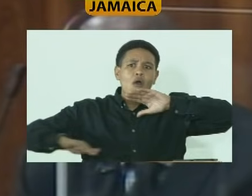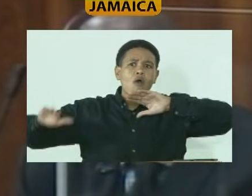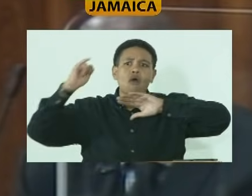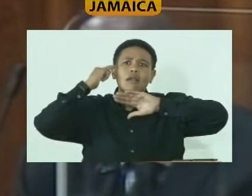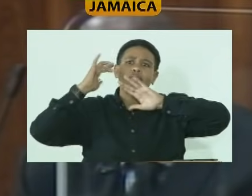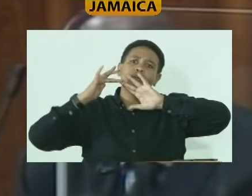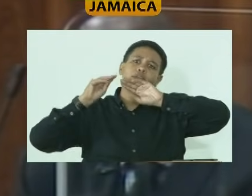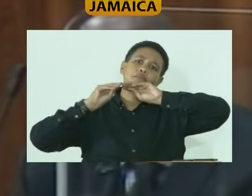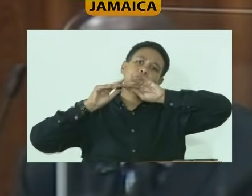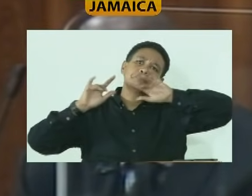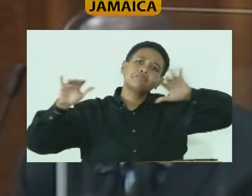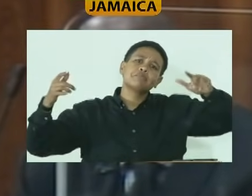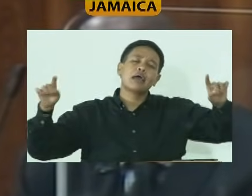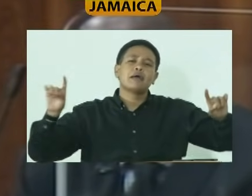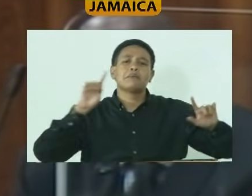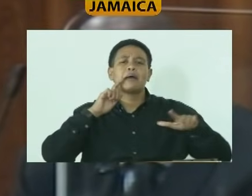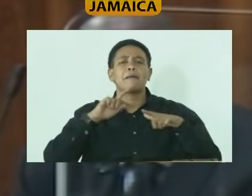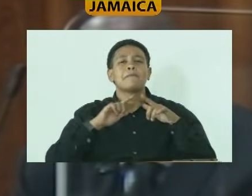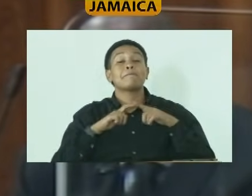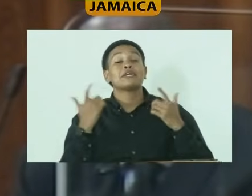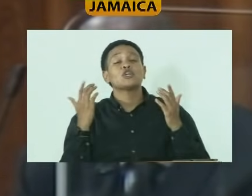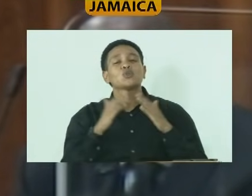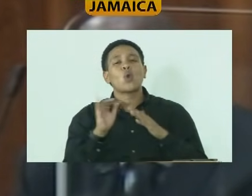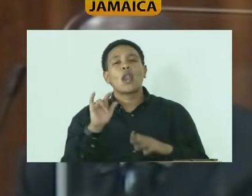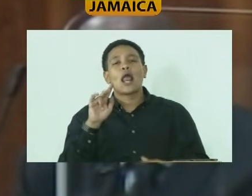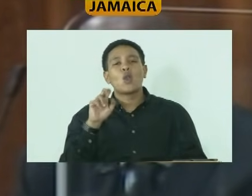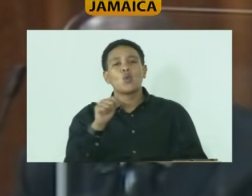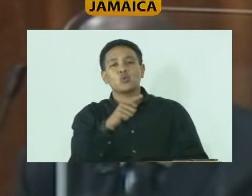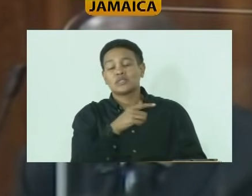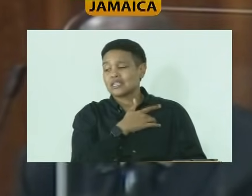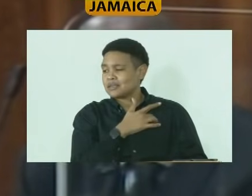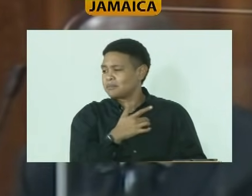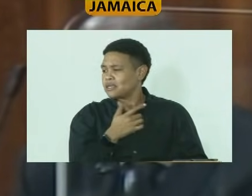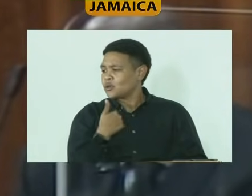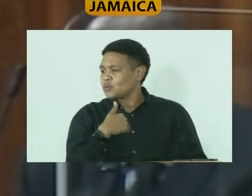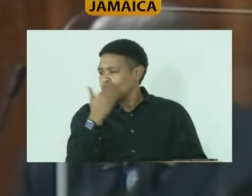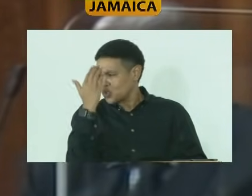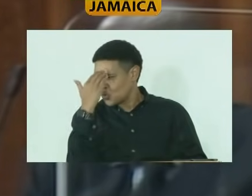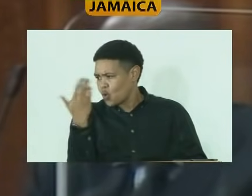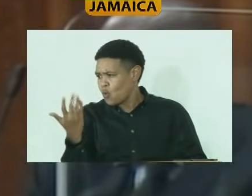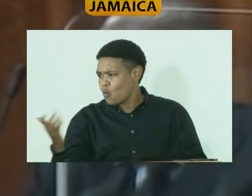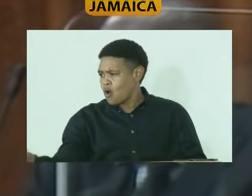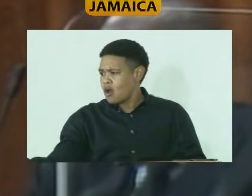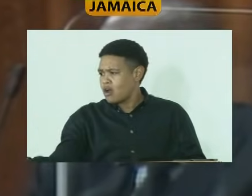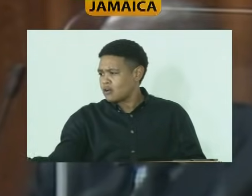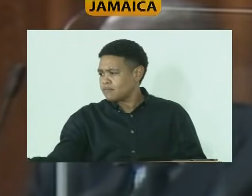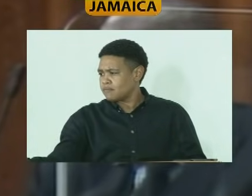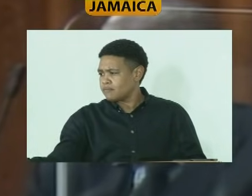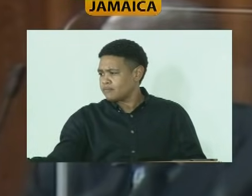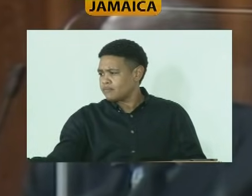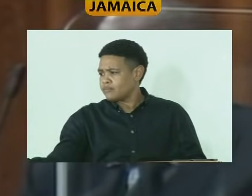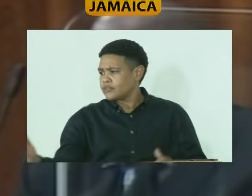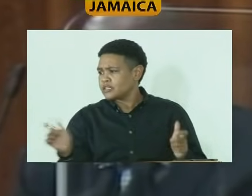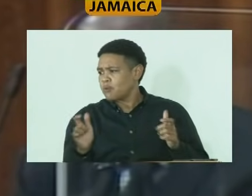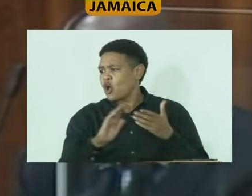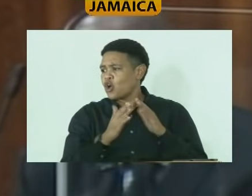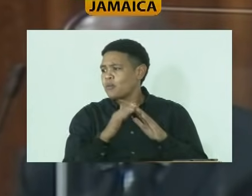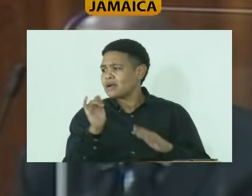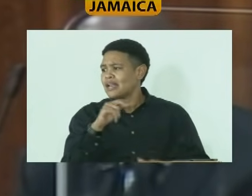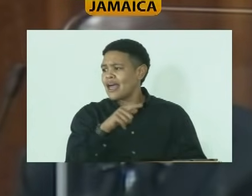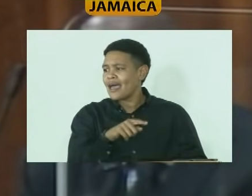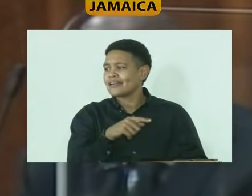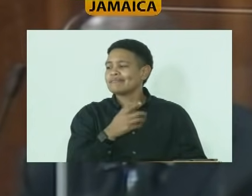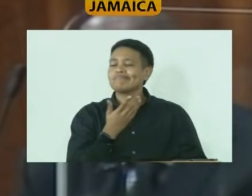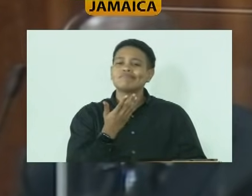major towns like Lucy, it is with great pride that we note that small communities such as Brissett,